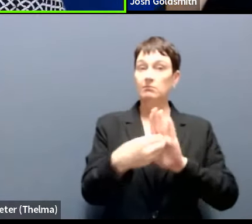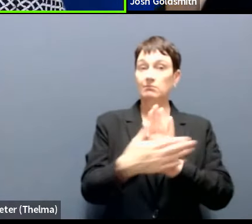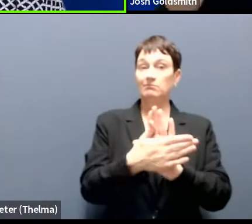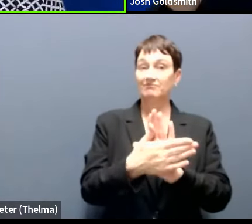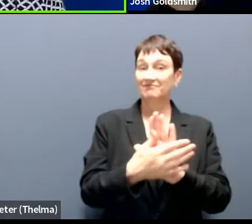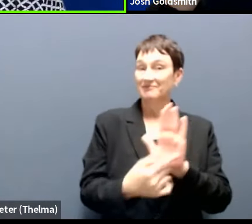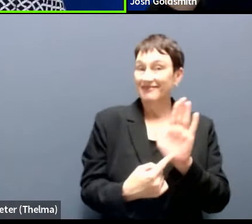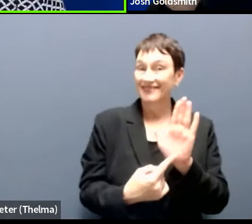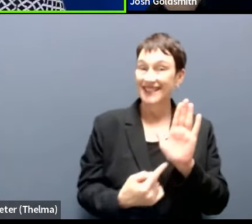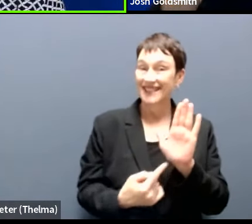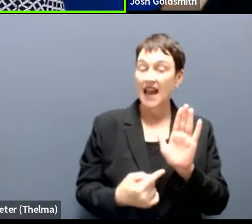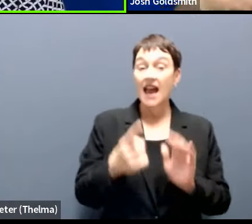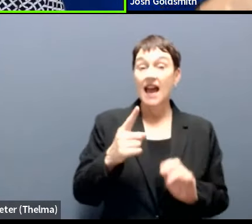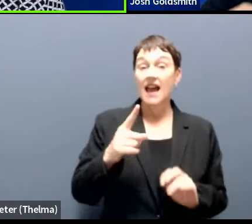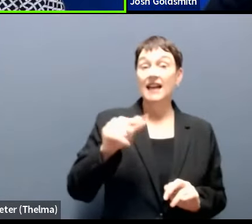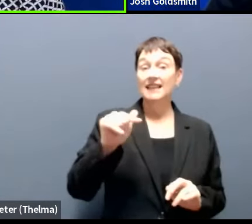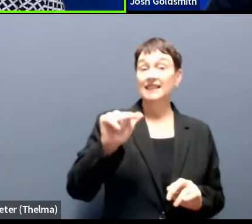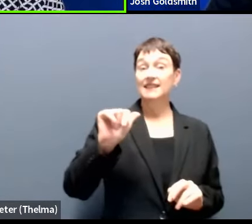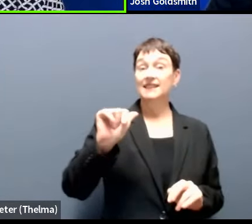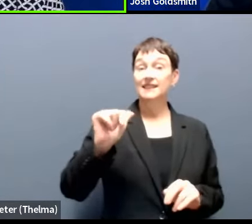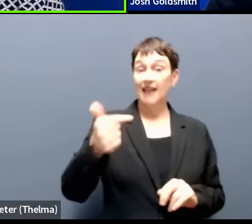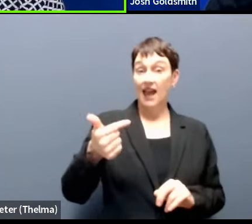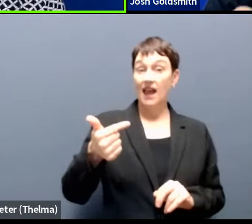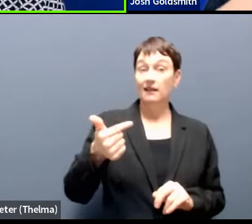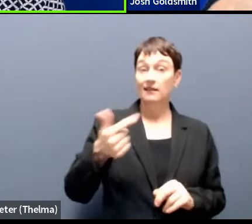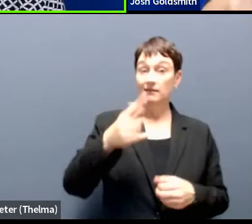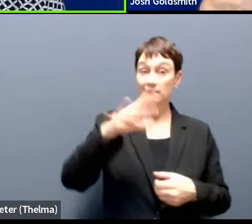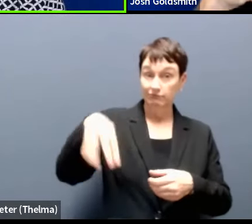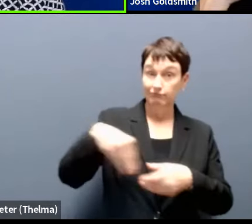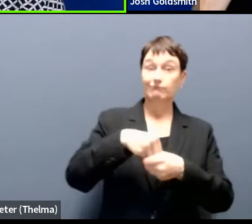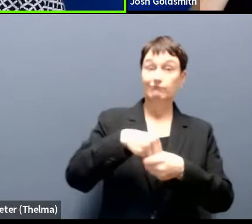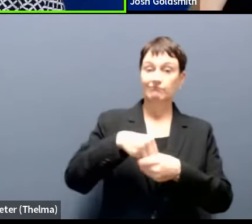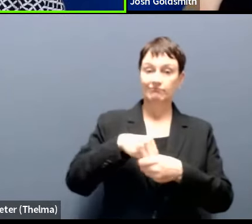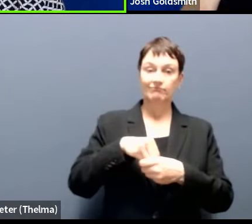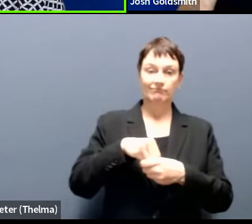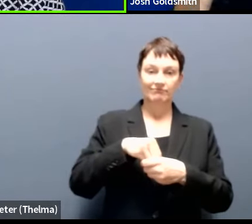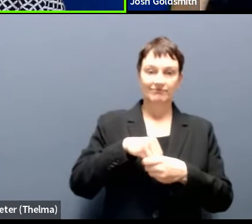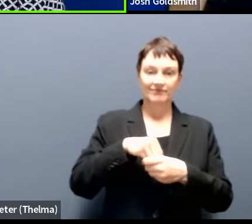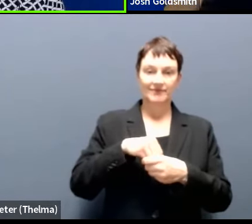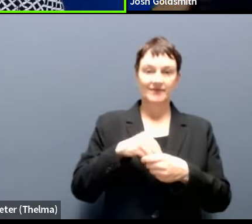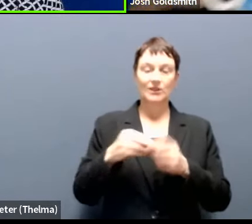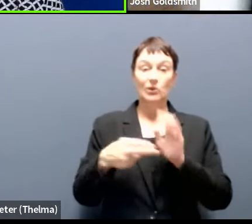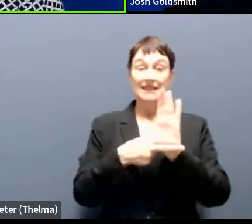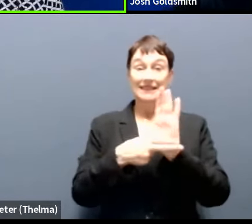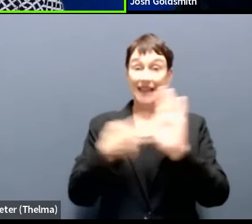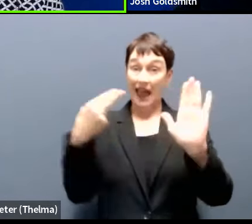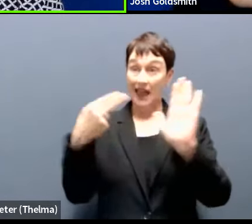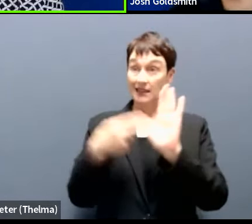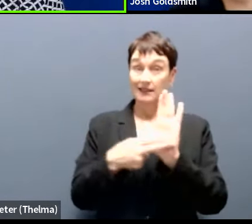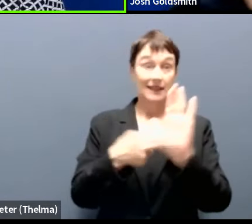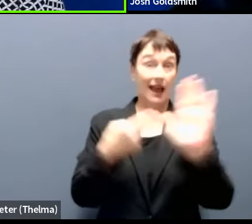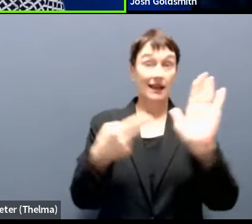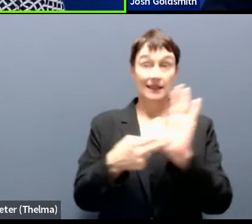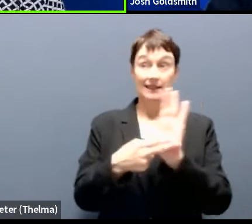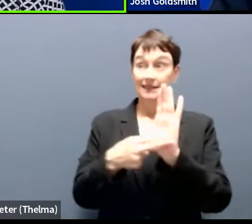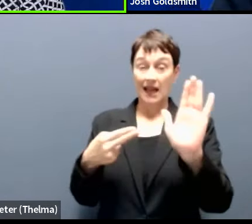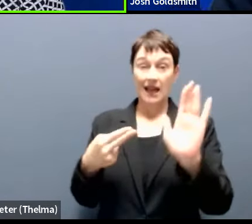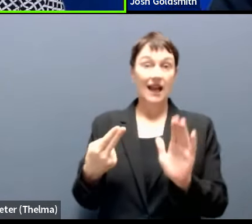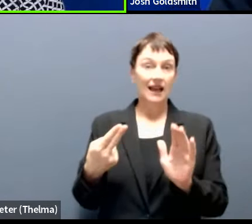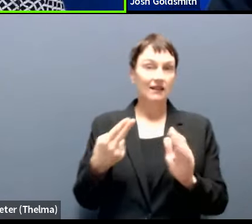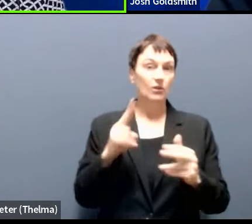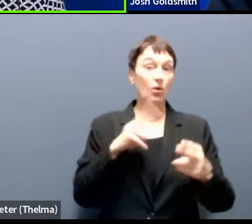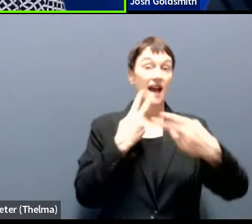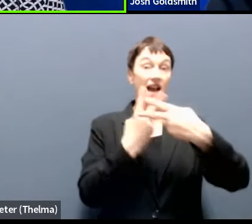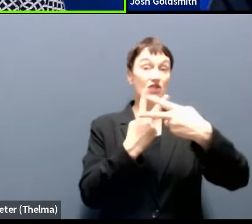to tag innovation in interpreting, which the hashtag is going to be shared with you now on the chat